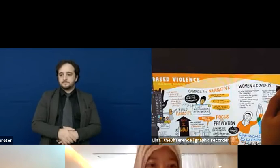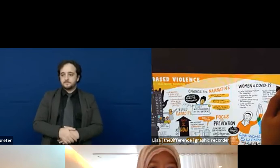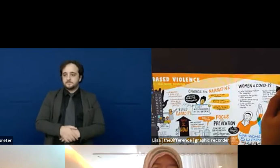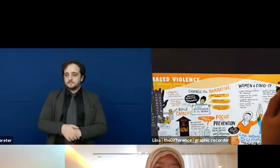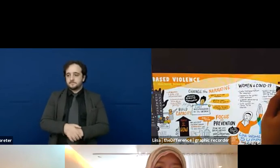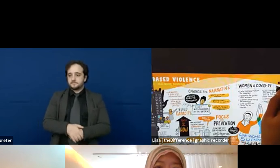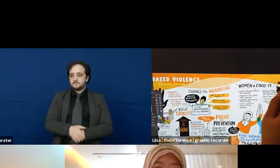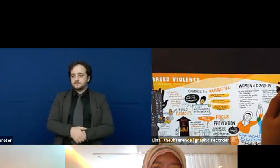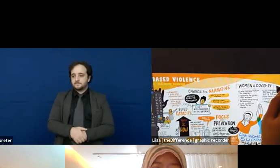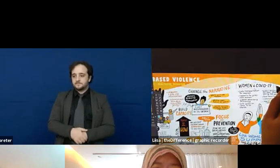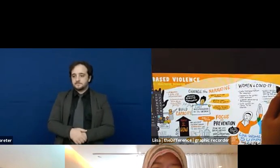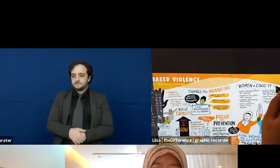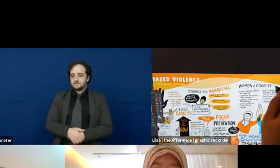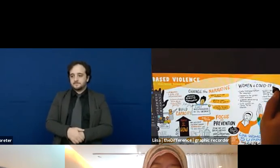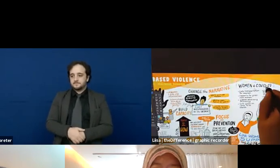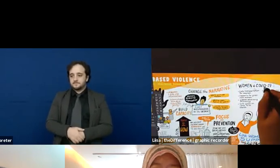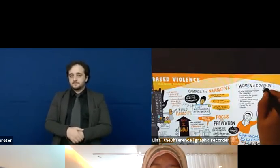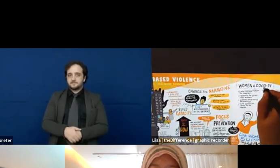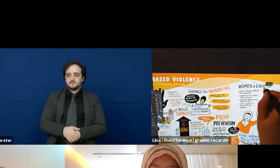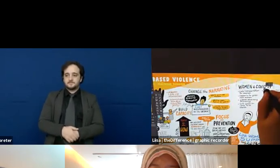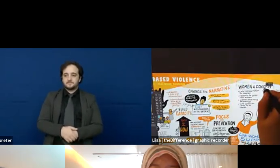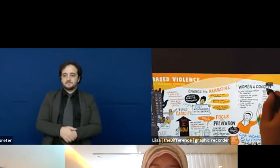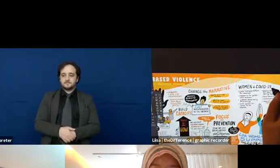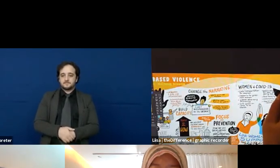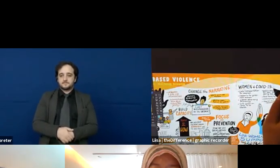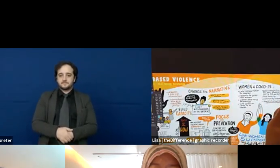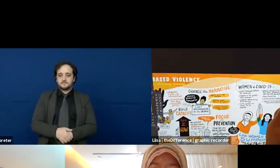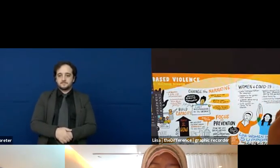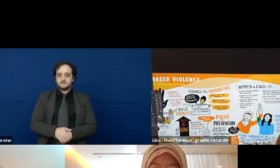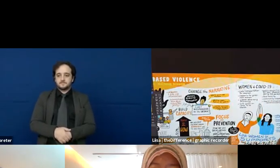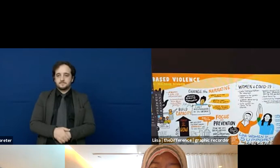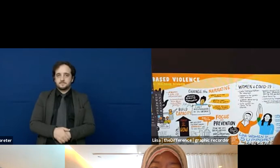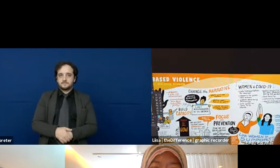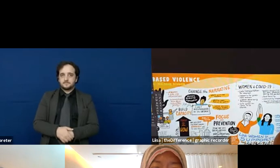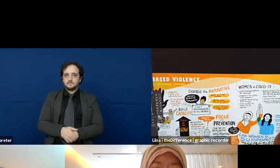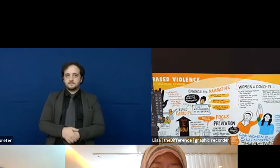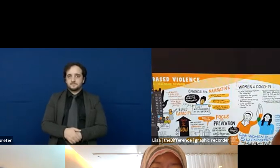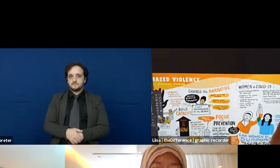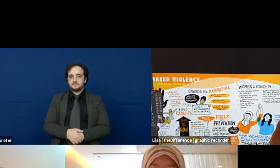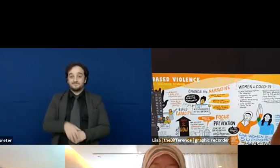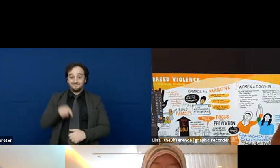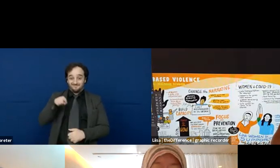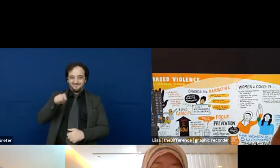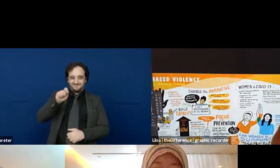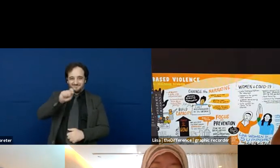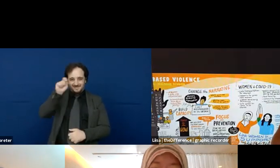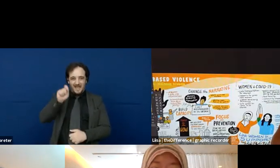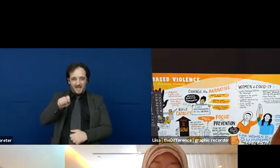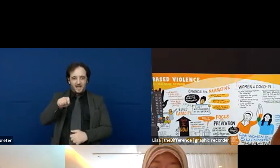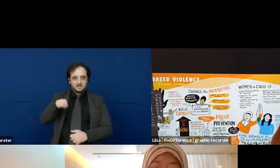The question is about investment into social. Can you repeat that question again? How do we include